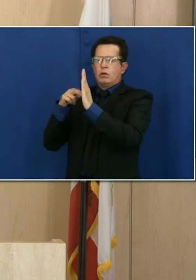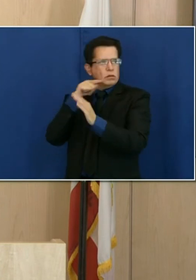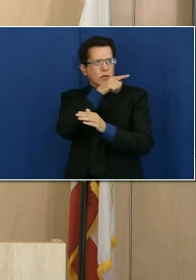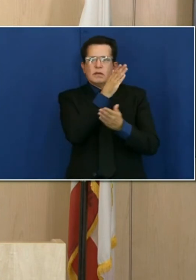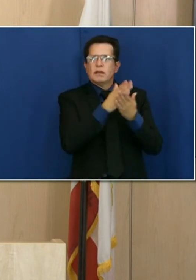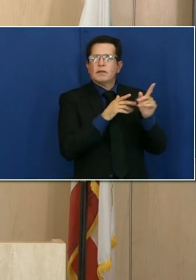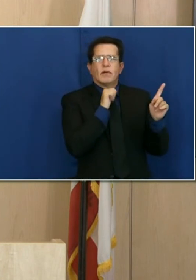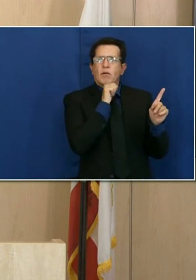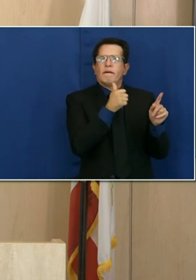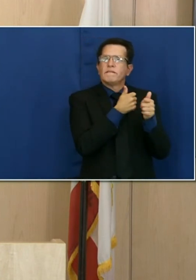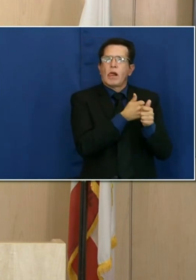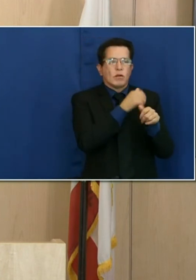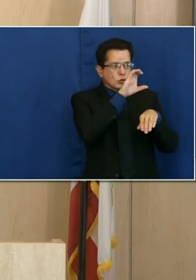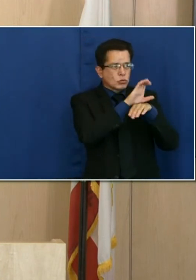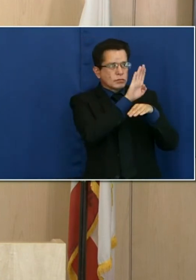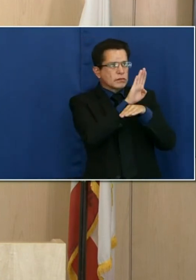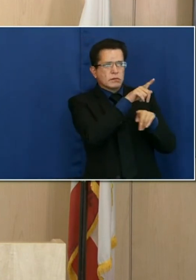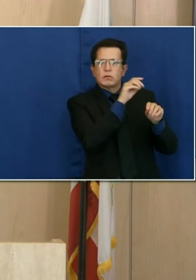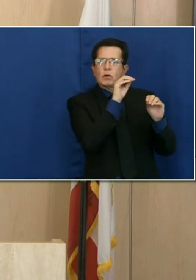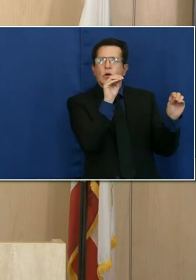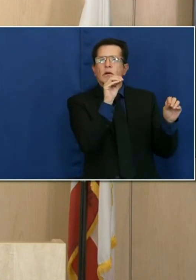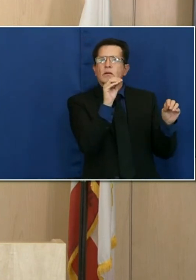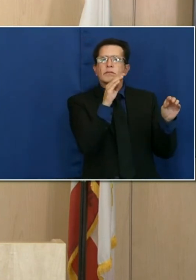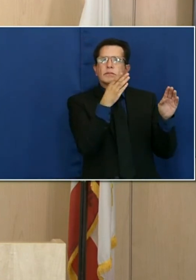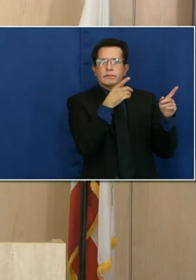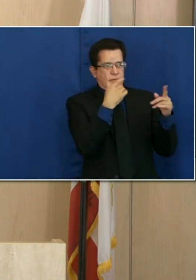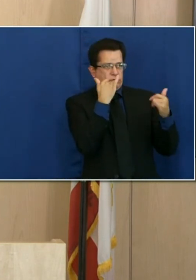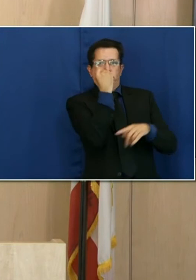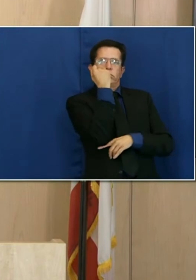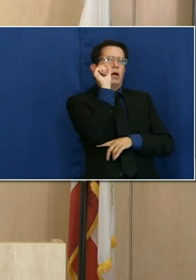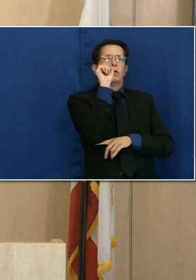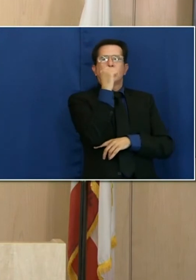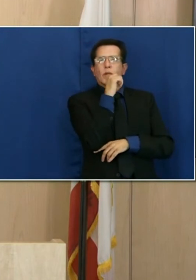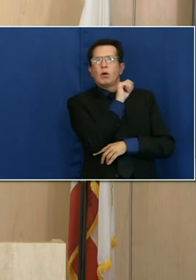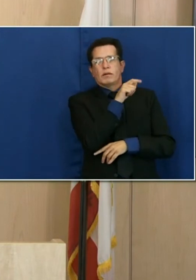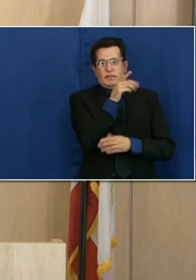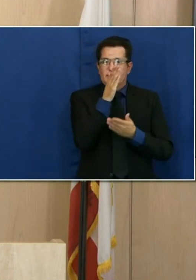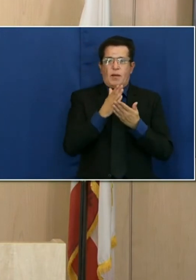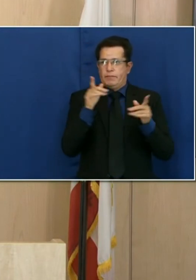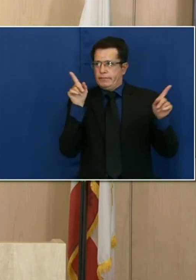and businesses that have shut down, when they see open scofflaws just,